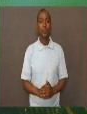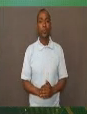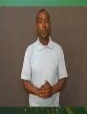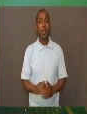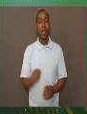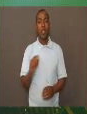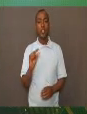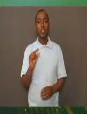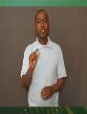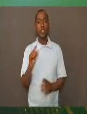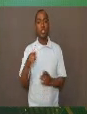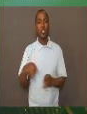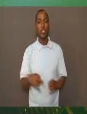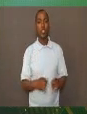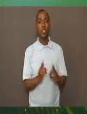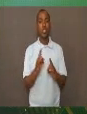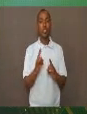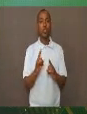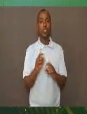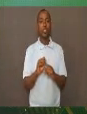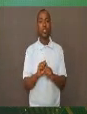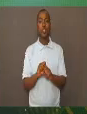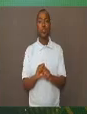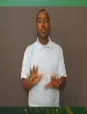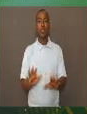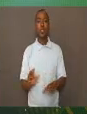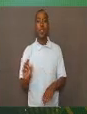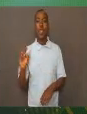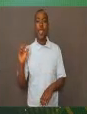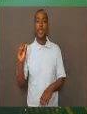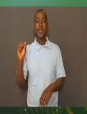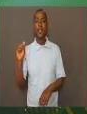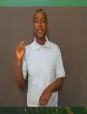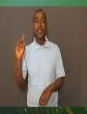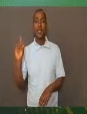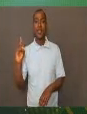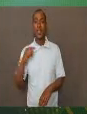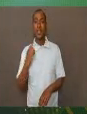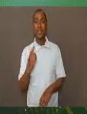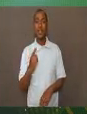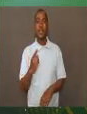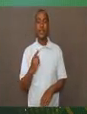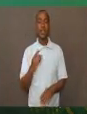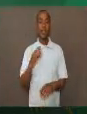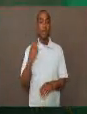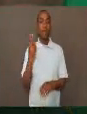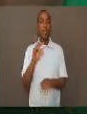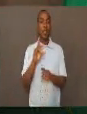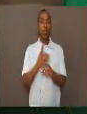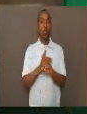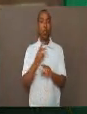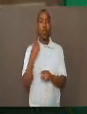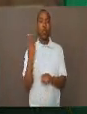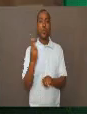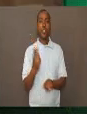Some ways to prevent the spread of STDs is by wearing a condom,